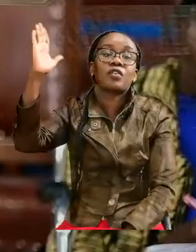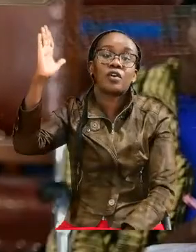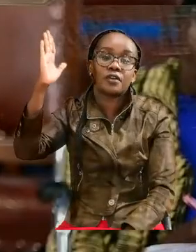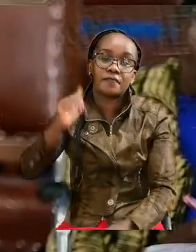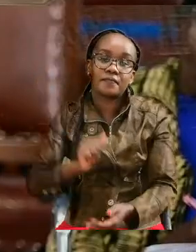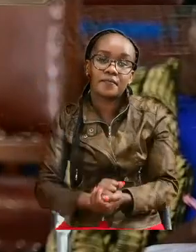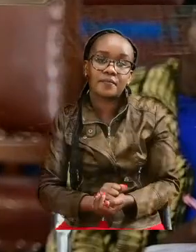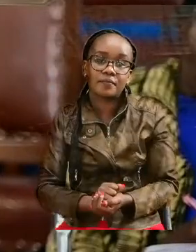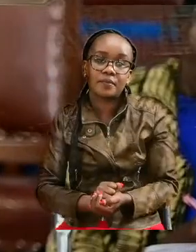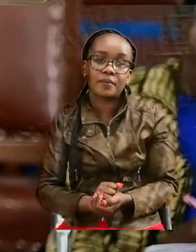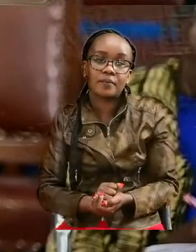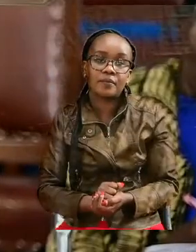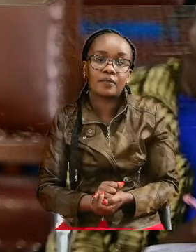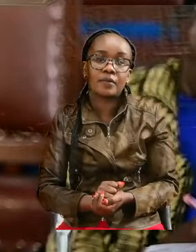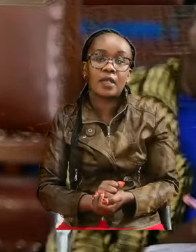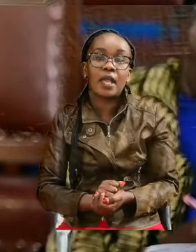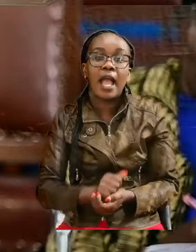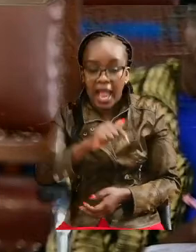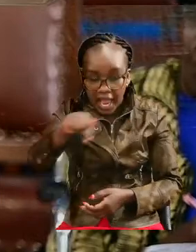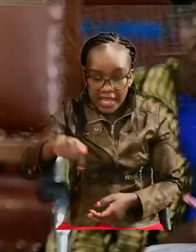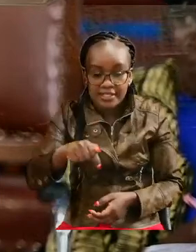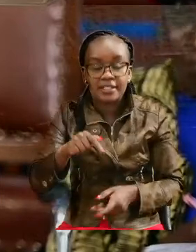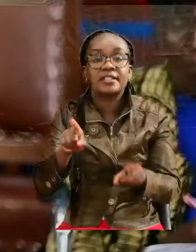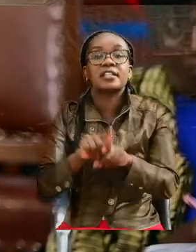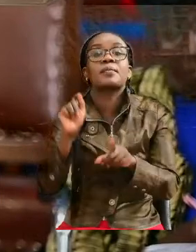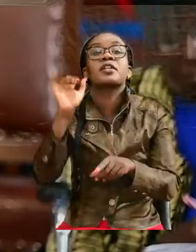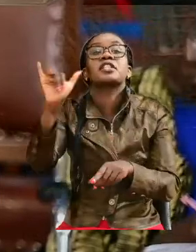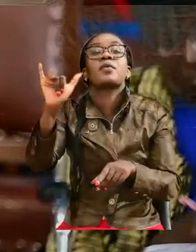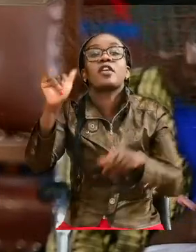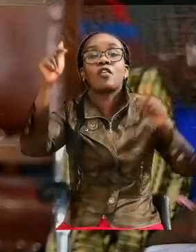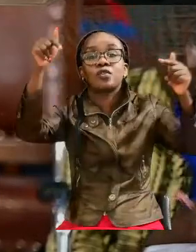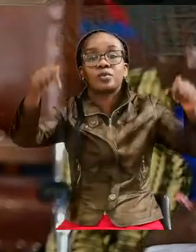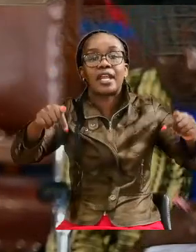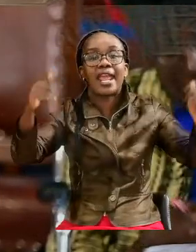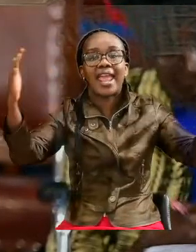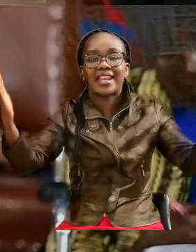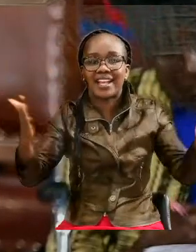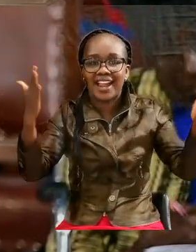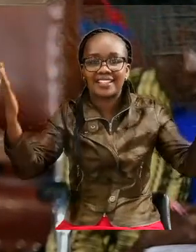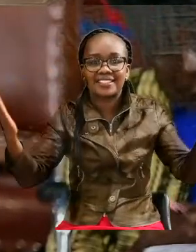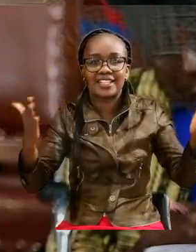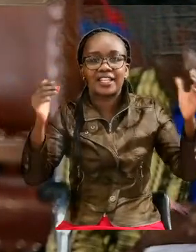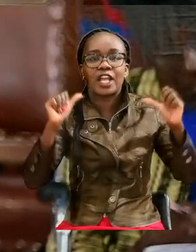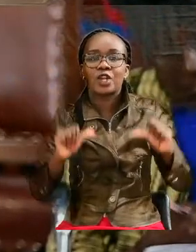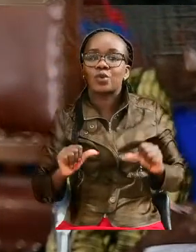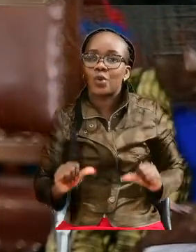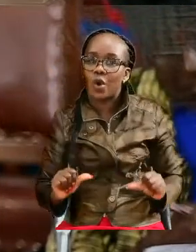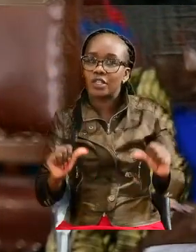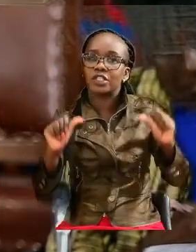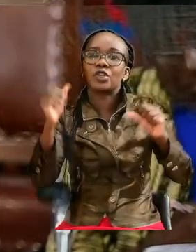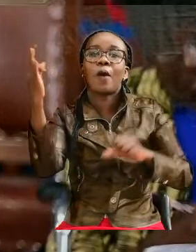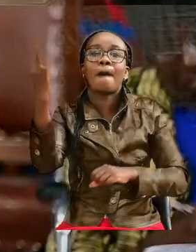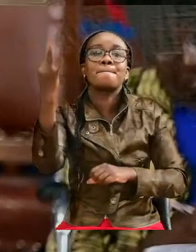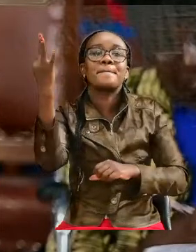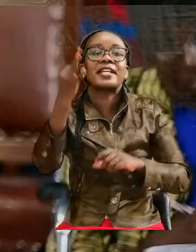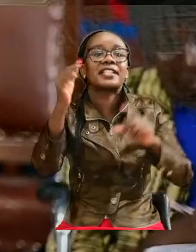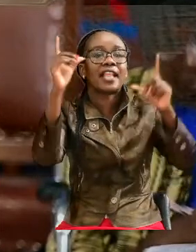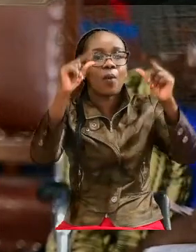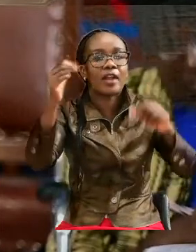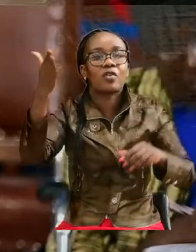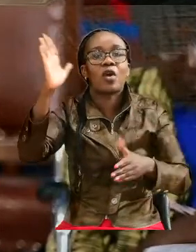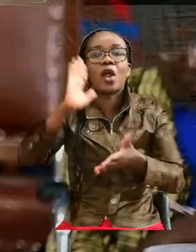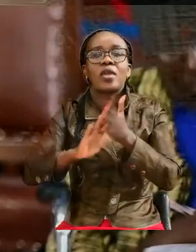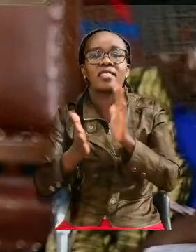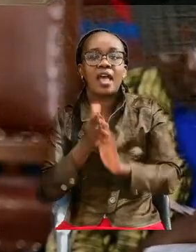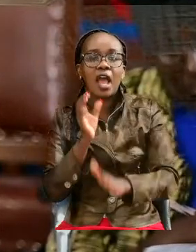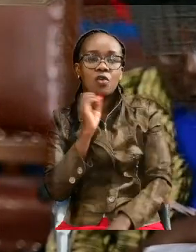We are the Timothys of today. We should be encouraged to continue preaching the word of God without